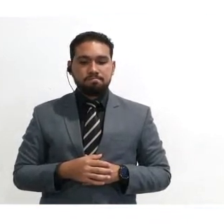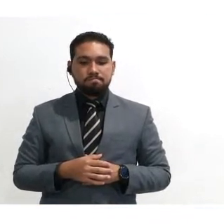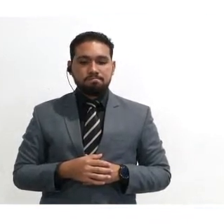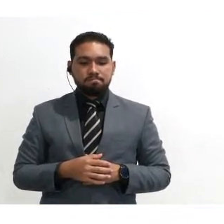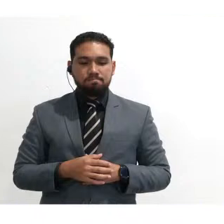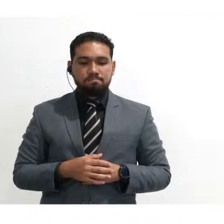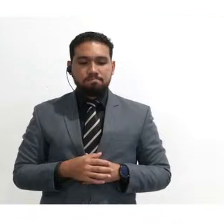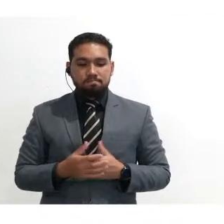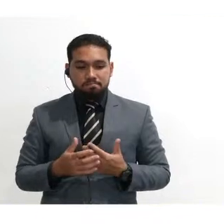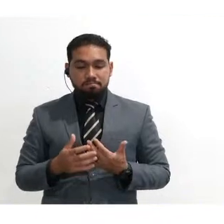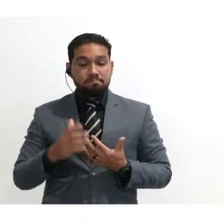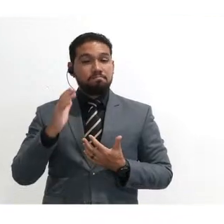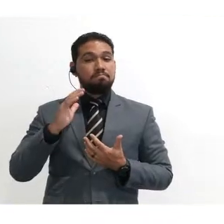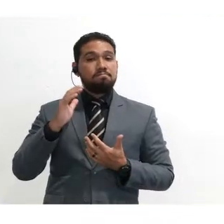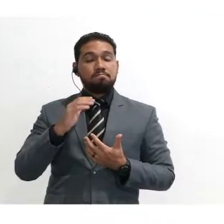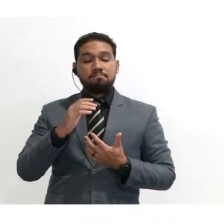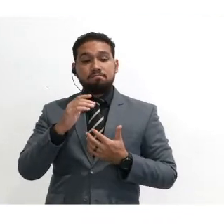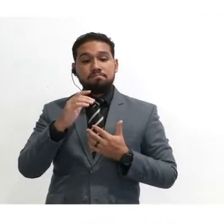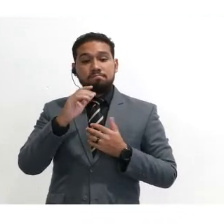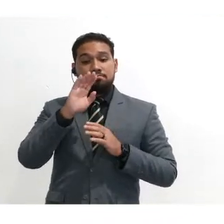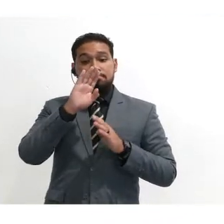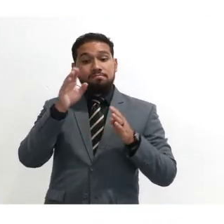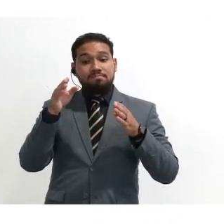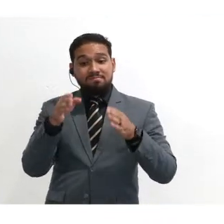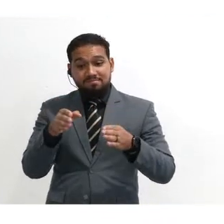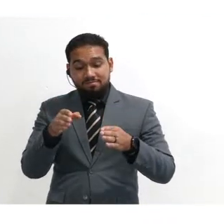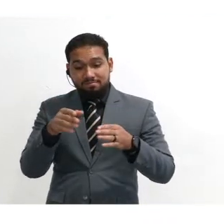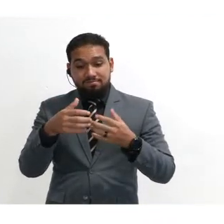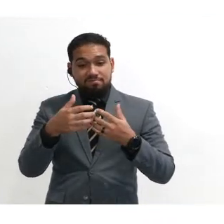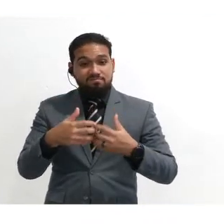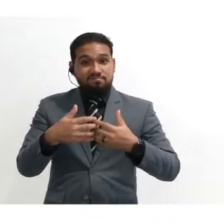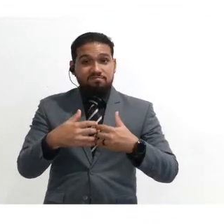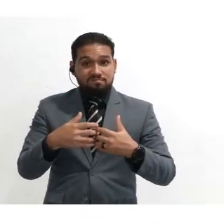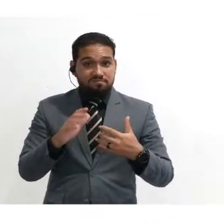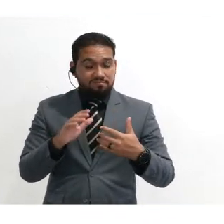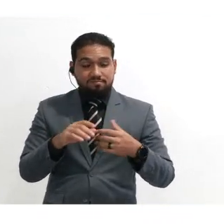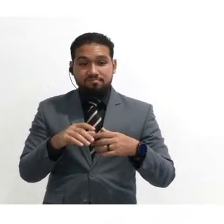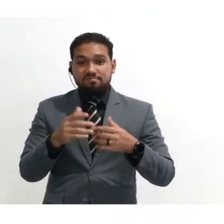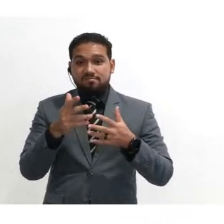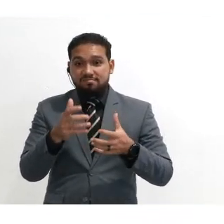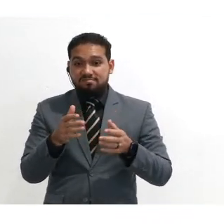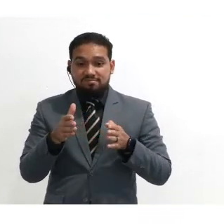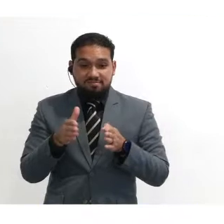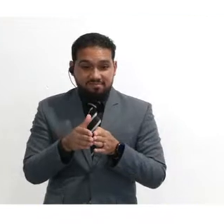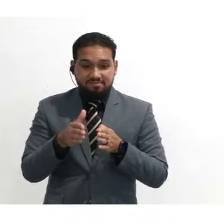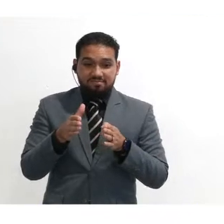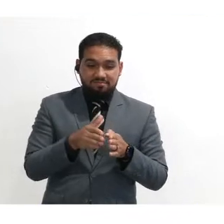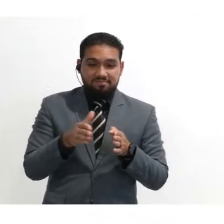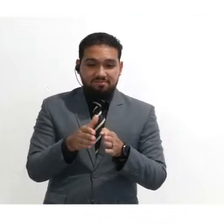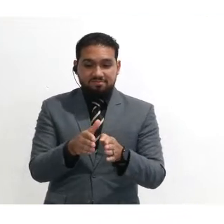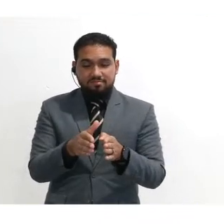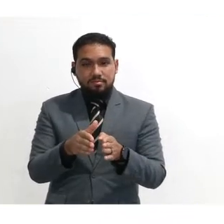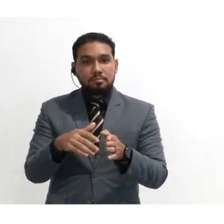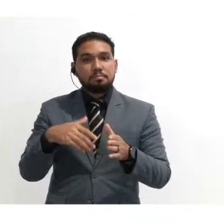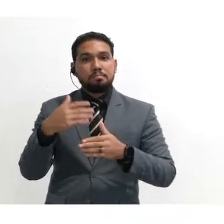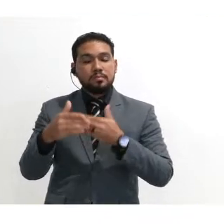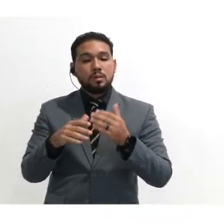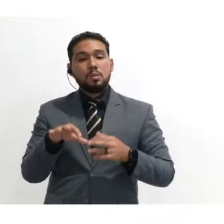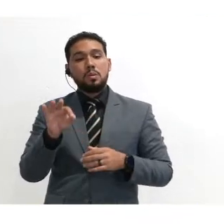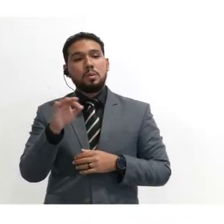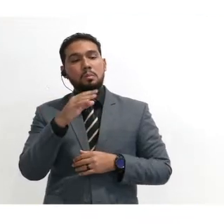mechanical side of things and the space reduction. But a big advantage to this kind of thinking is that you